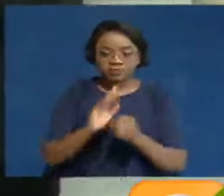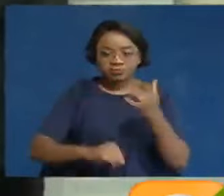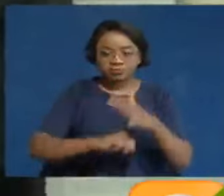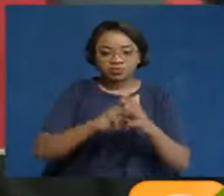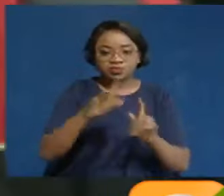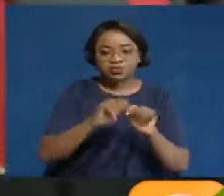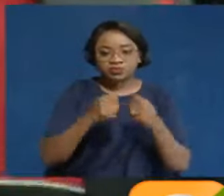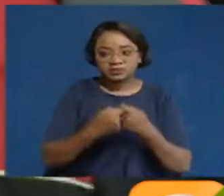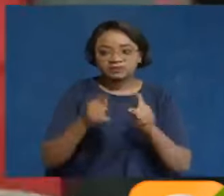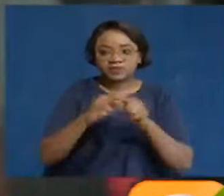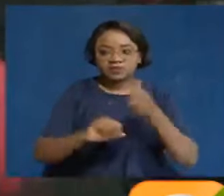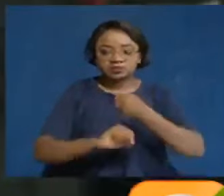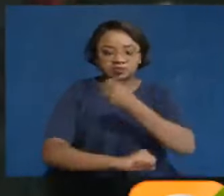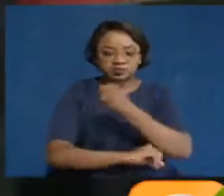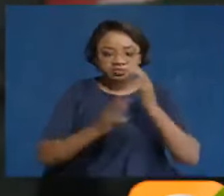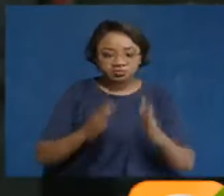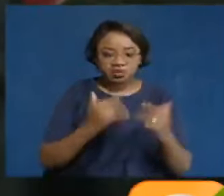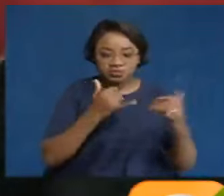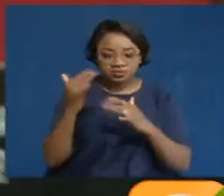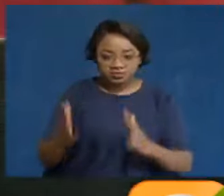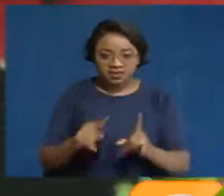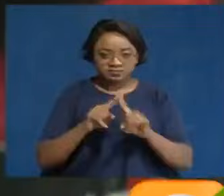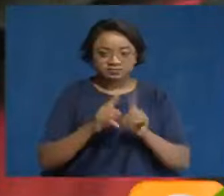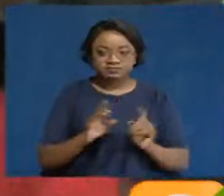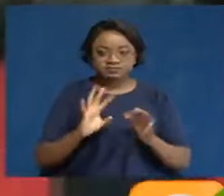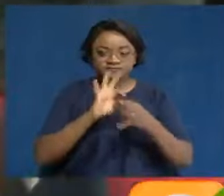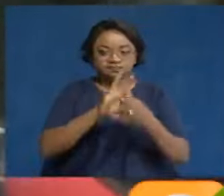the dropped players to join the team in the